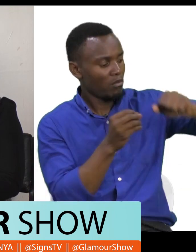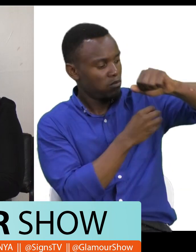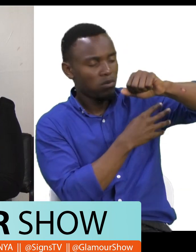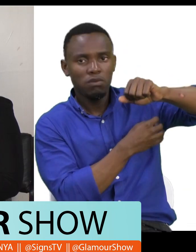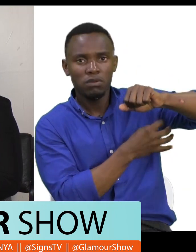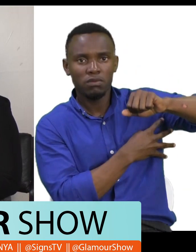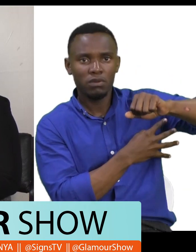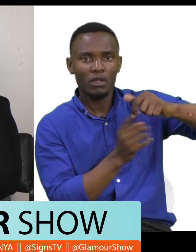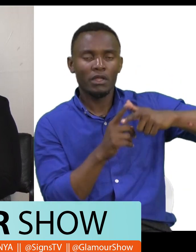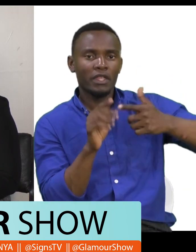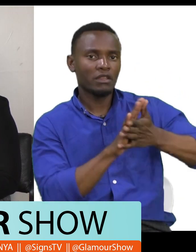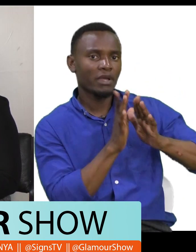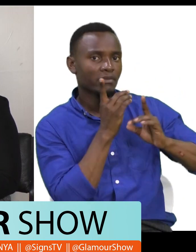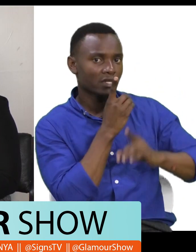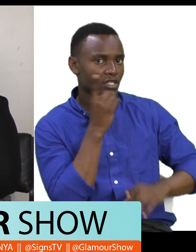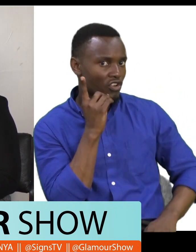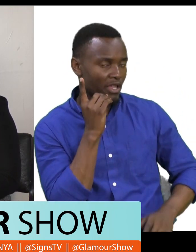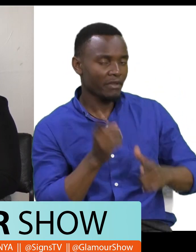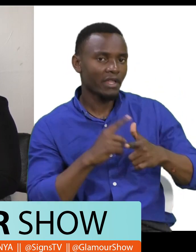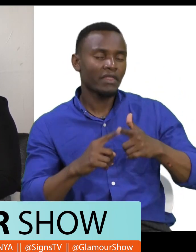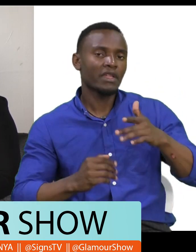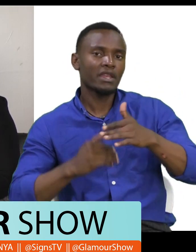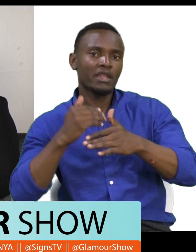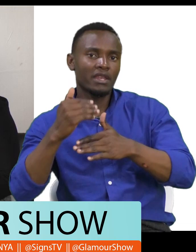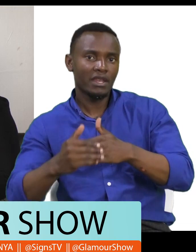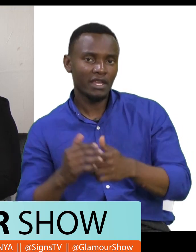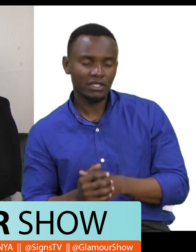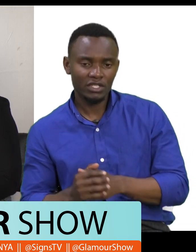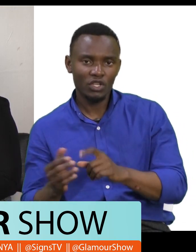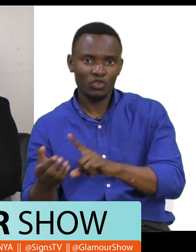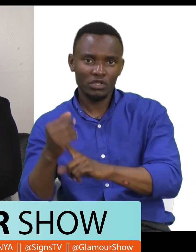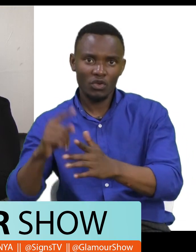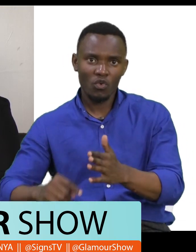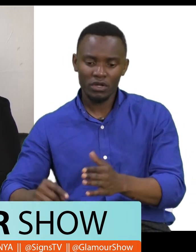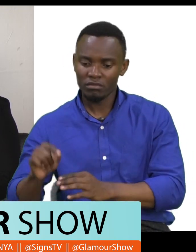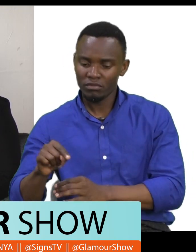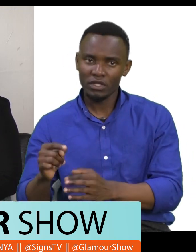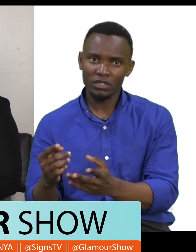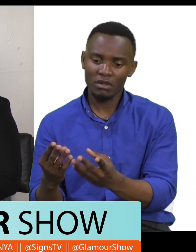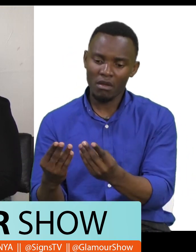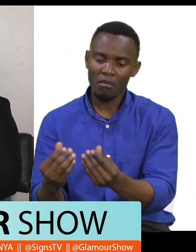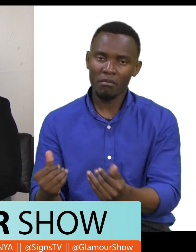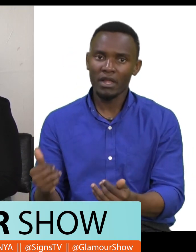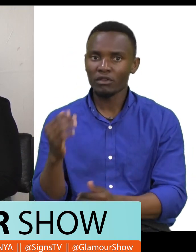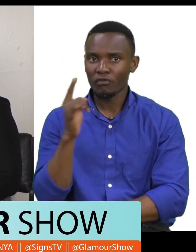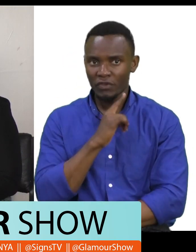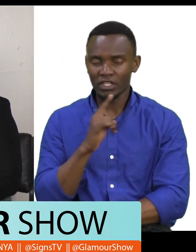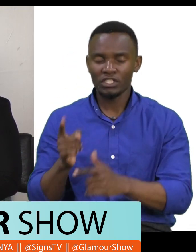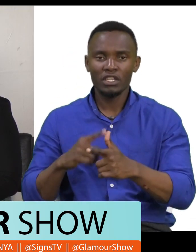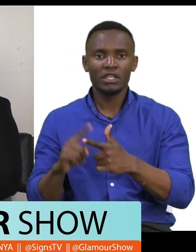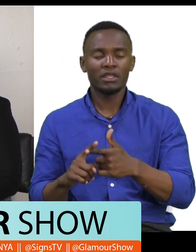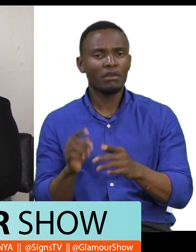that absorbs moisture. Then after that, you'll get that the wax has melted. Then